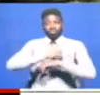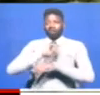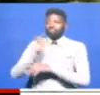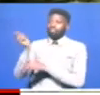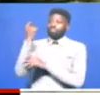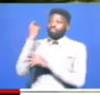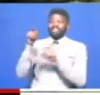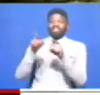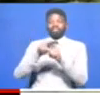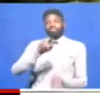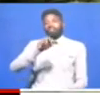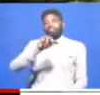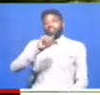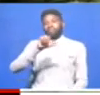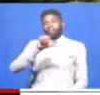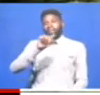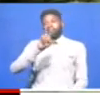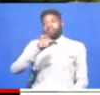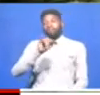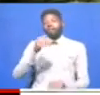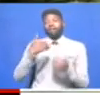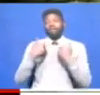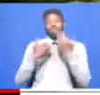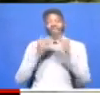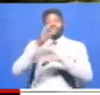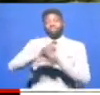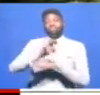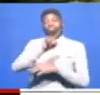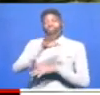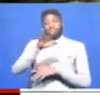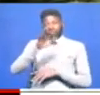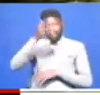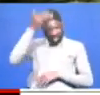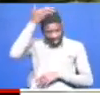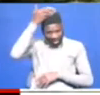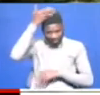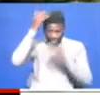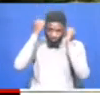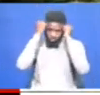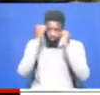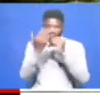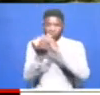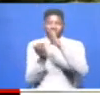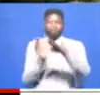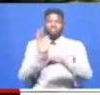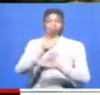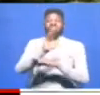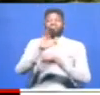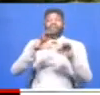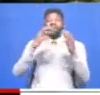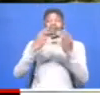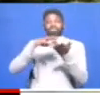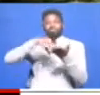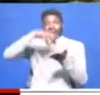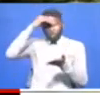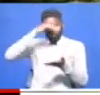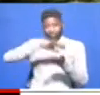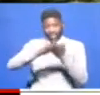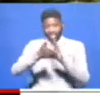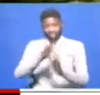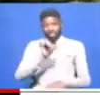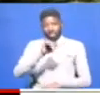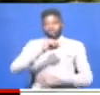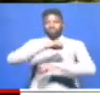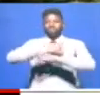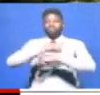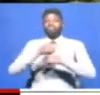over 2,500 nursing students to get them back in the classroom learning. Without that, schools would have closed. The